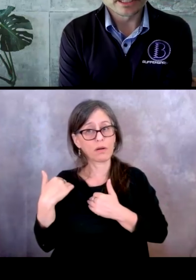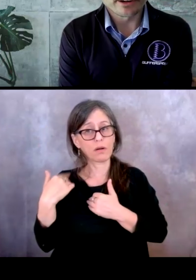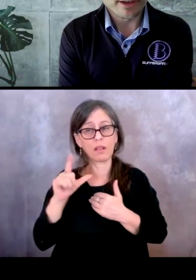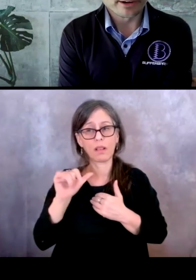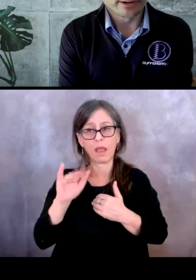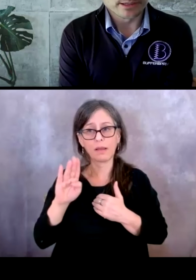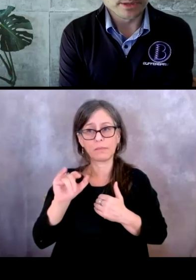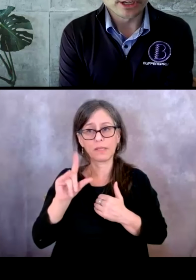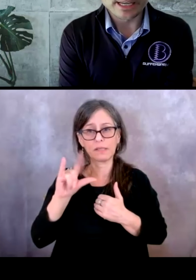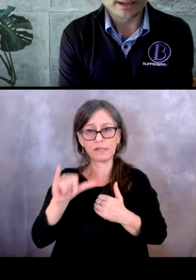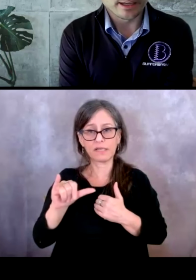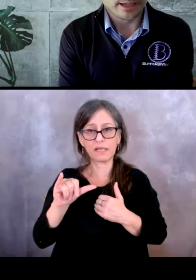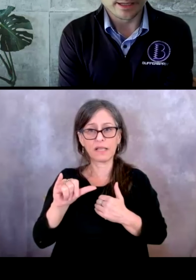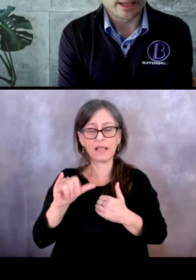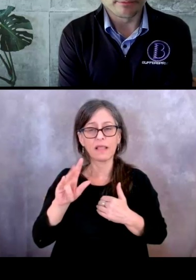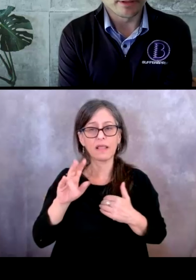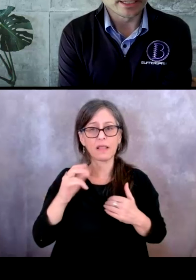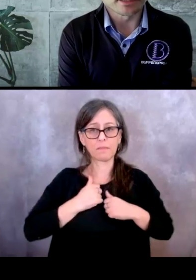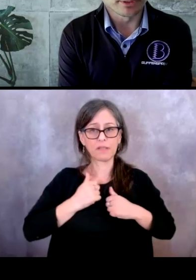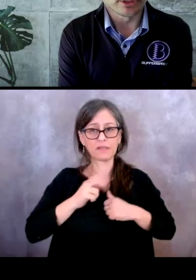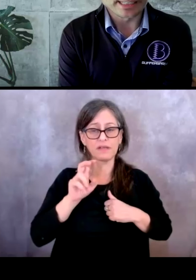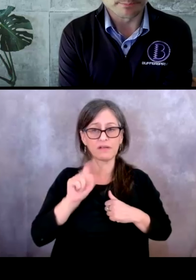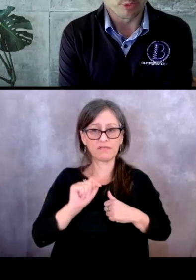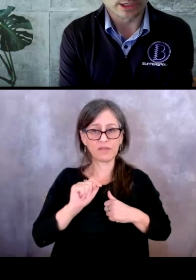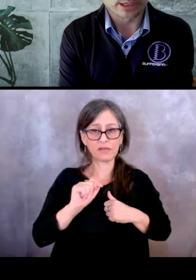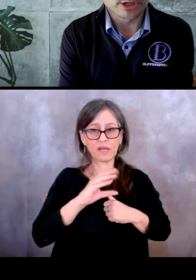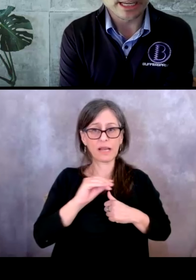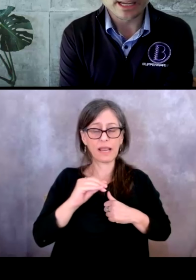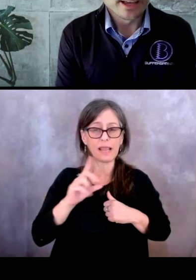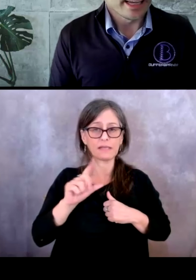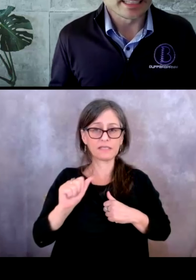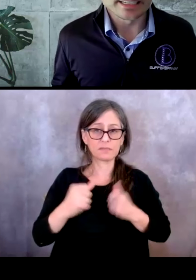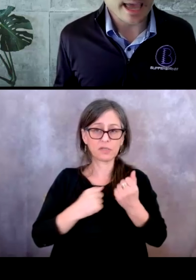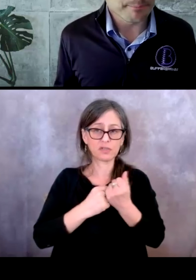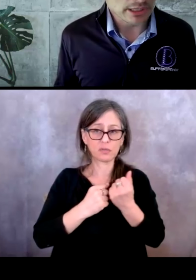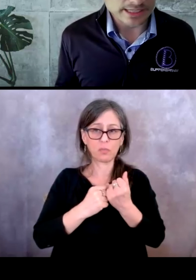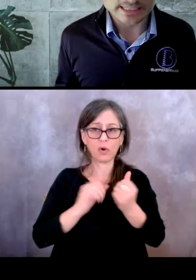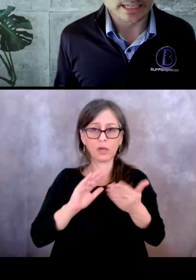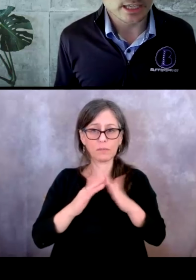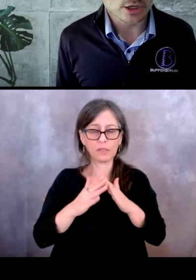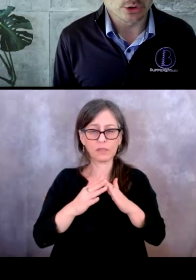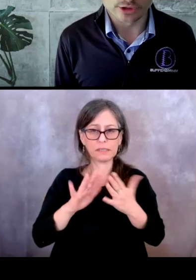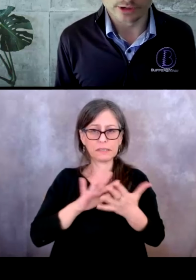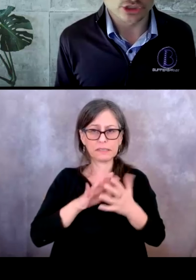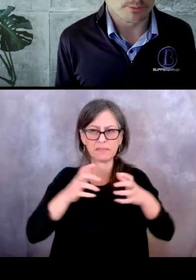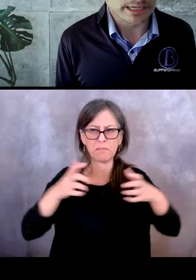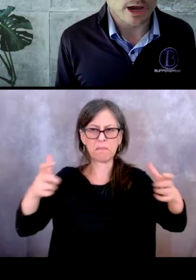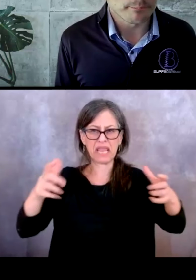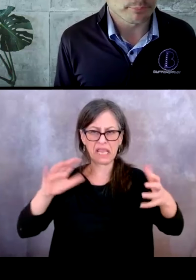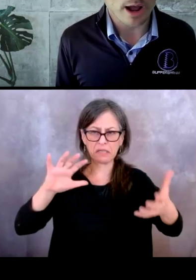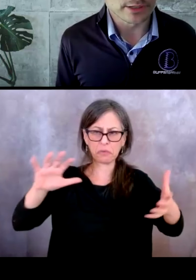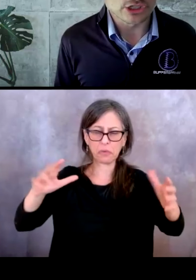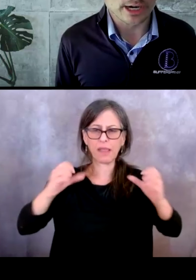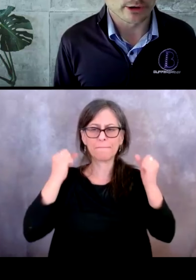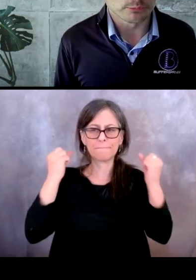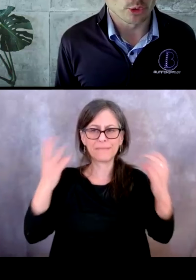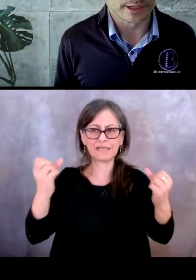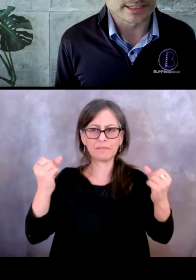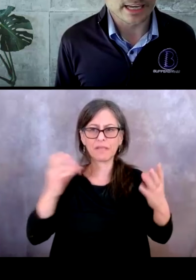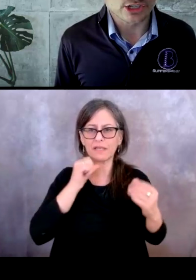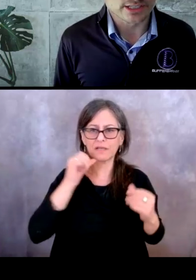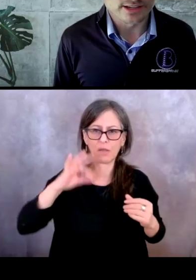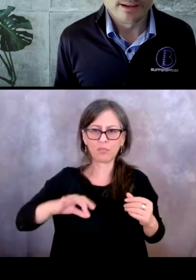The military veteran community and disability support community is nebulous and huge. There are so many nonprofits,